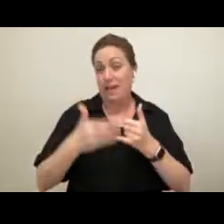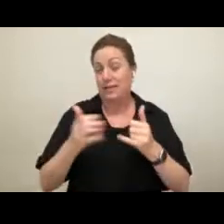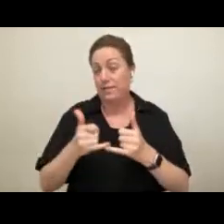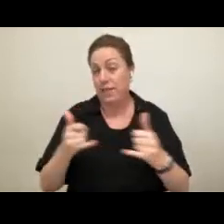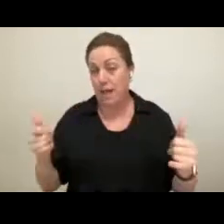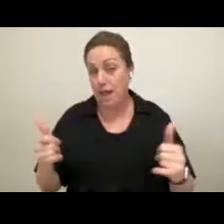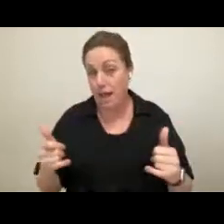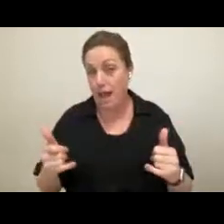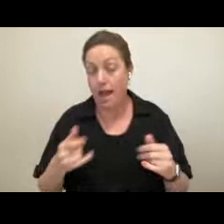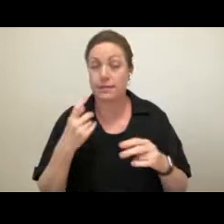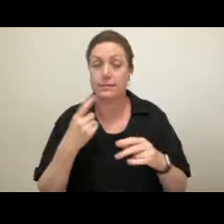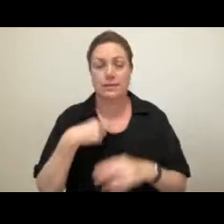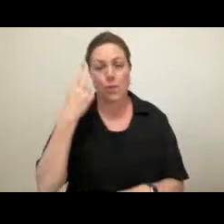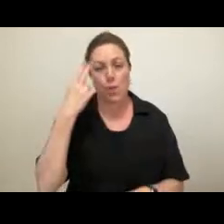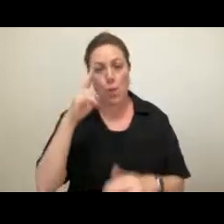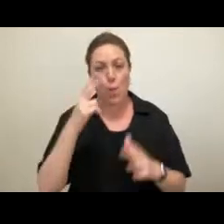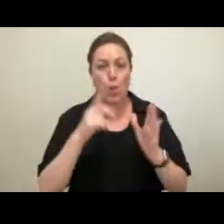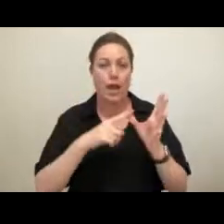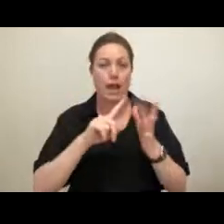Aerotropolis.